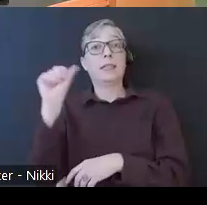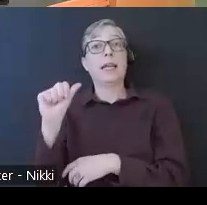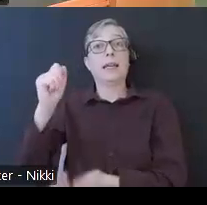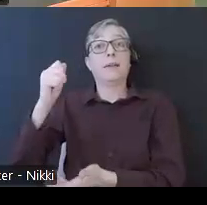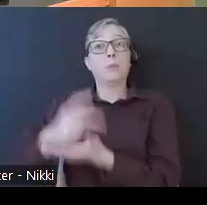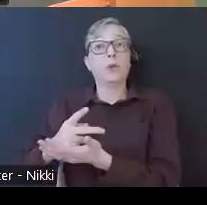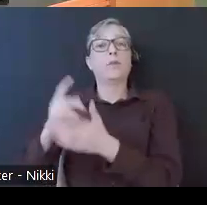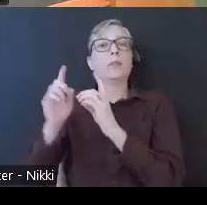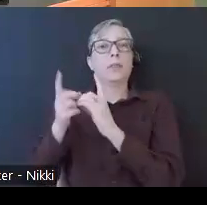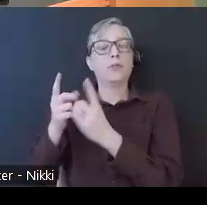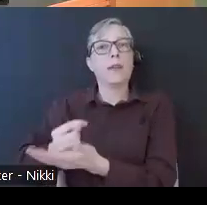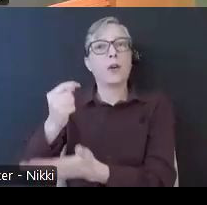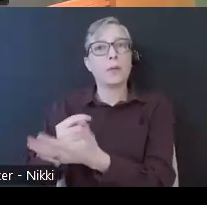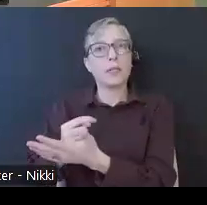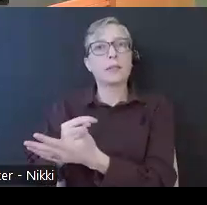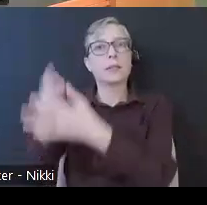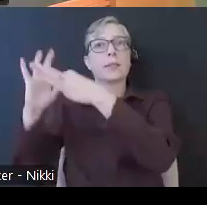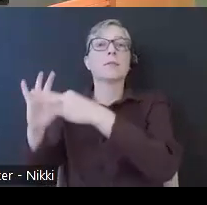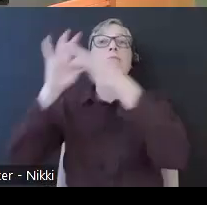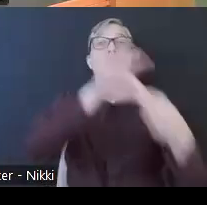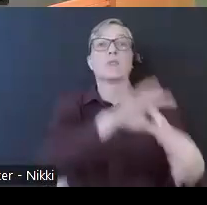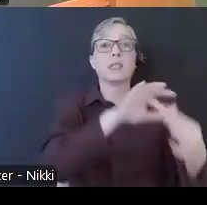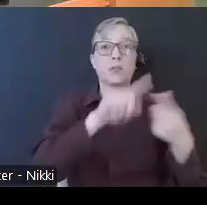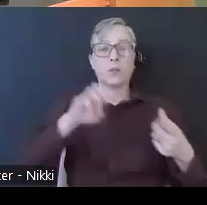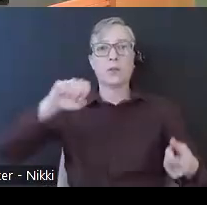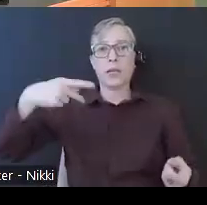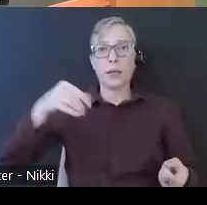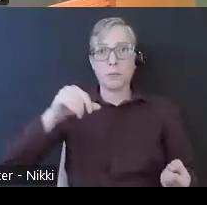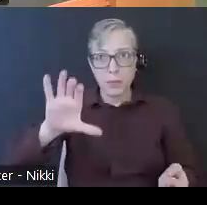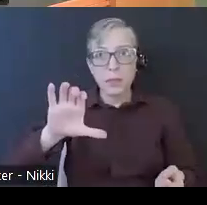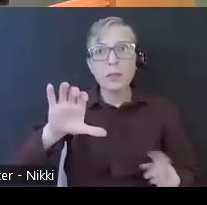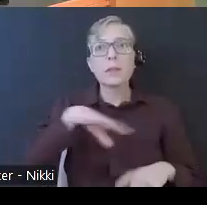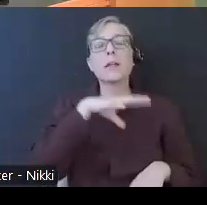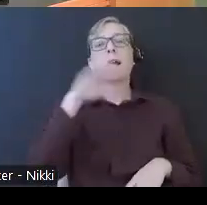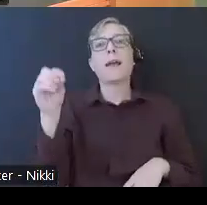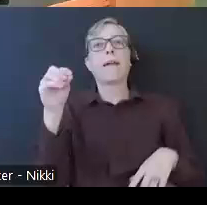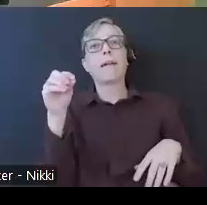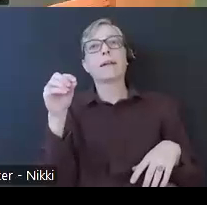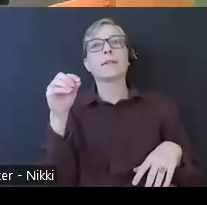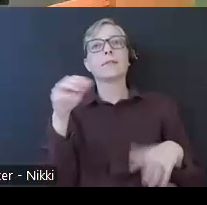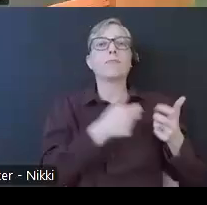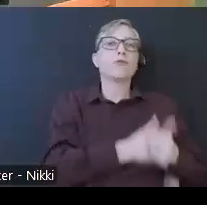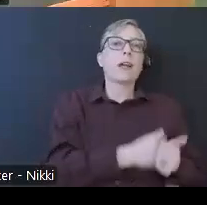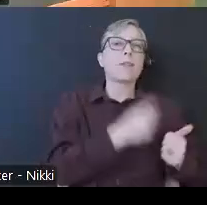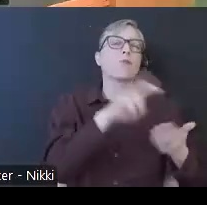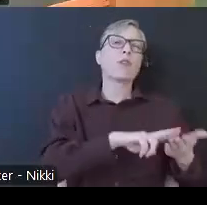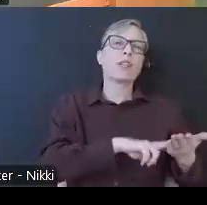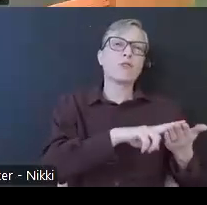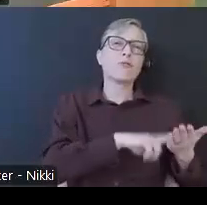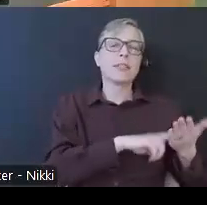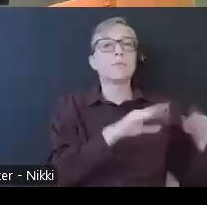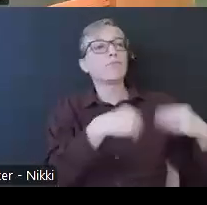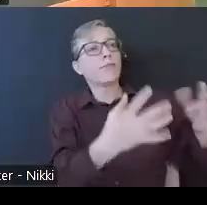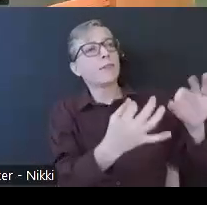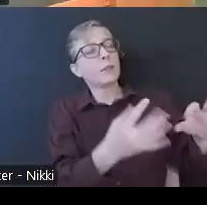identify people and also to track with the registries and to provide feedback to the primary care physicians. But something